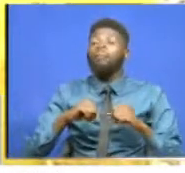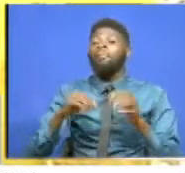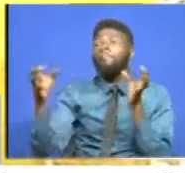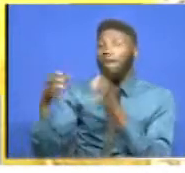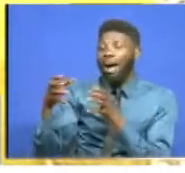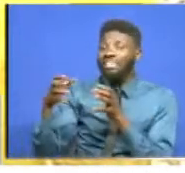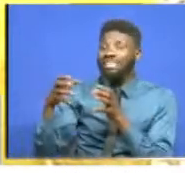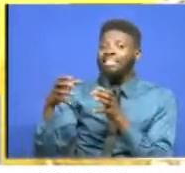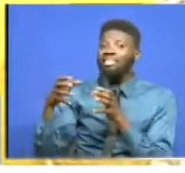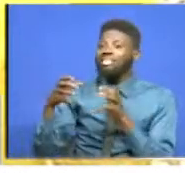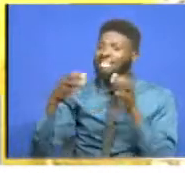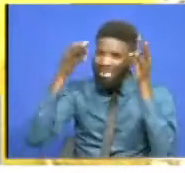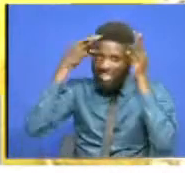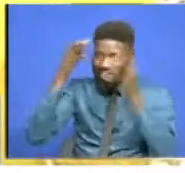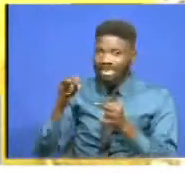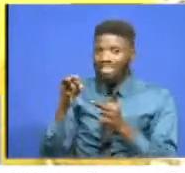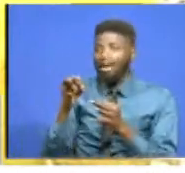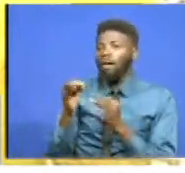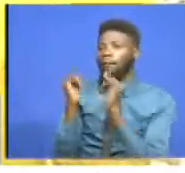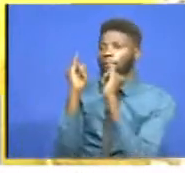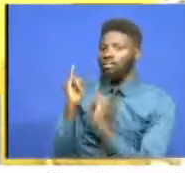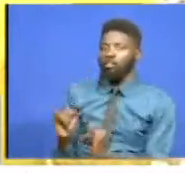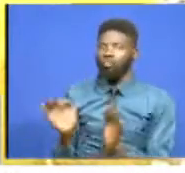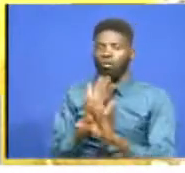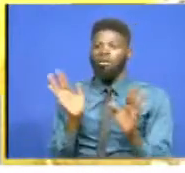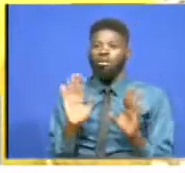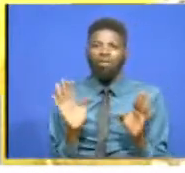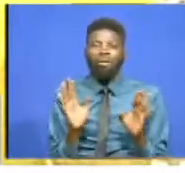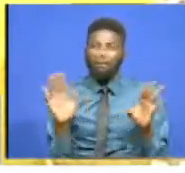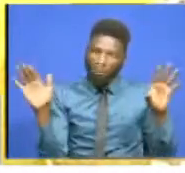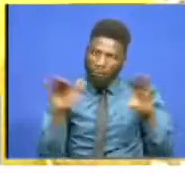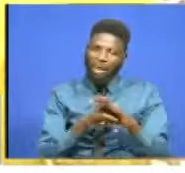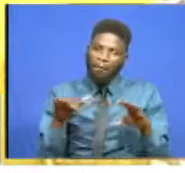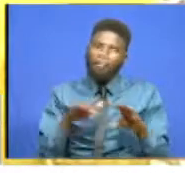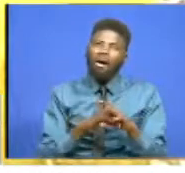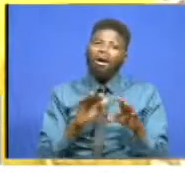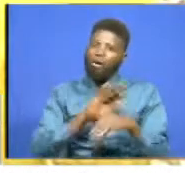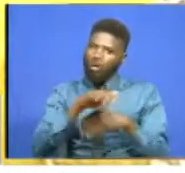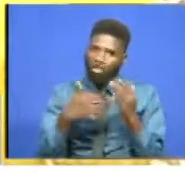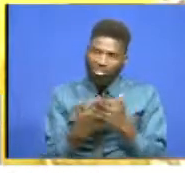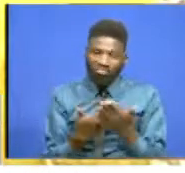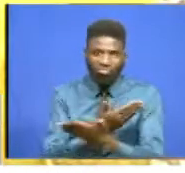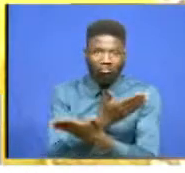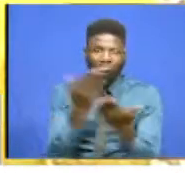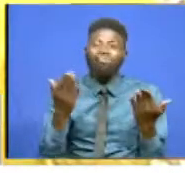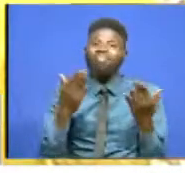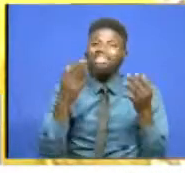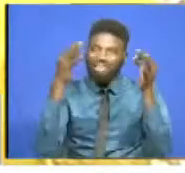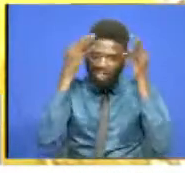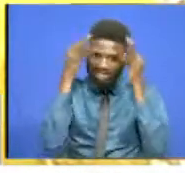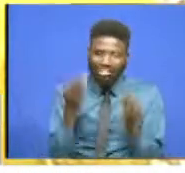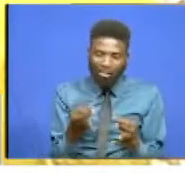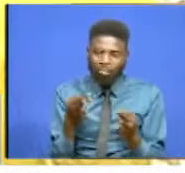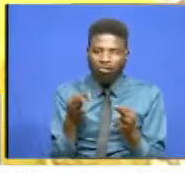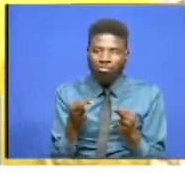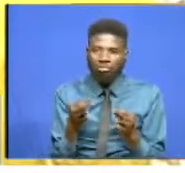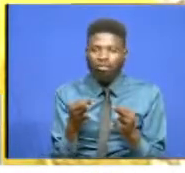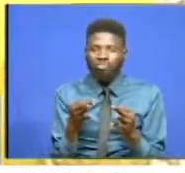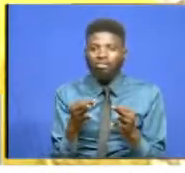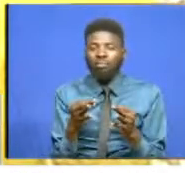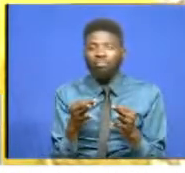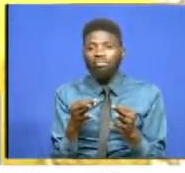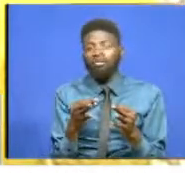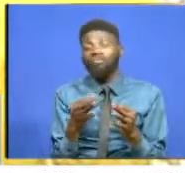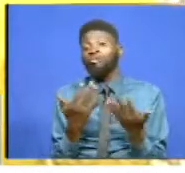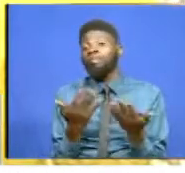that individual is. The decision of a party is the members who sit there. The supreme governing organ of the party is the one which makes such decisions. Mm-hmm. So when